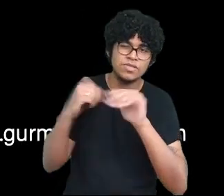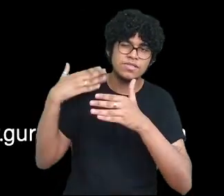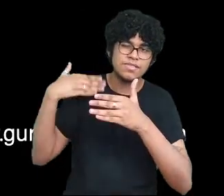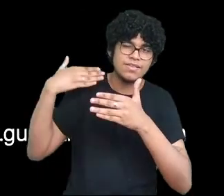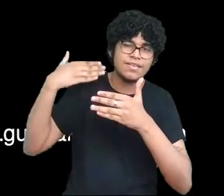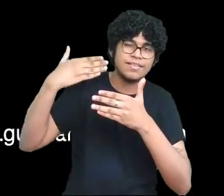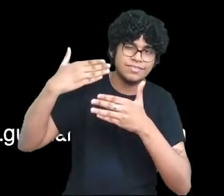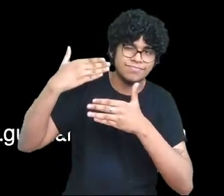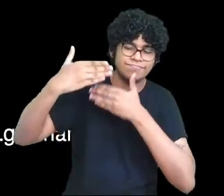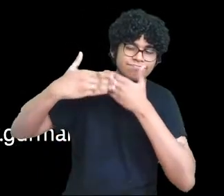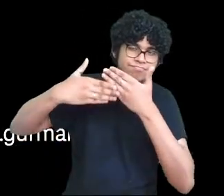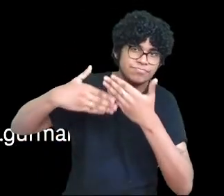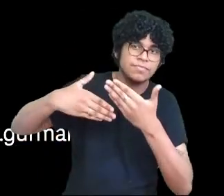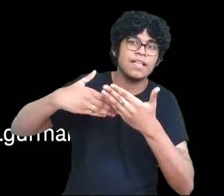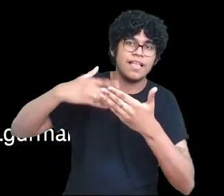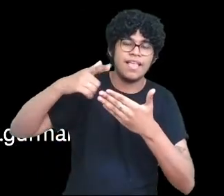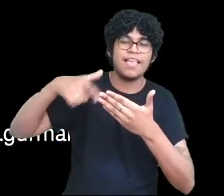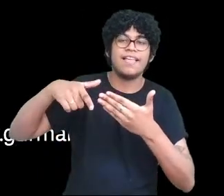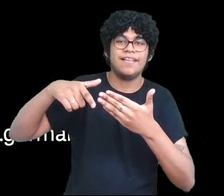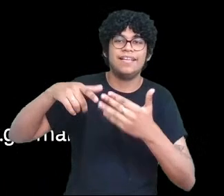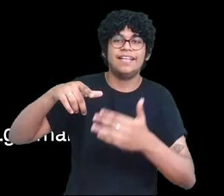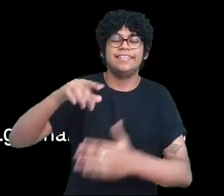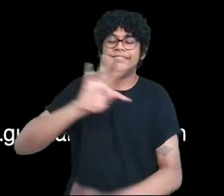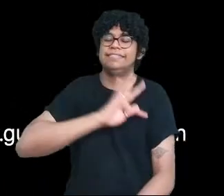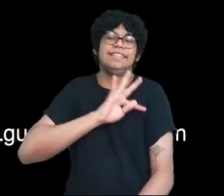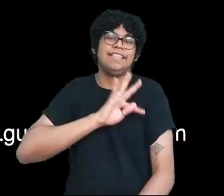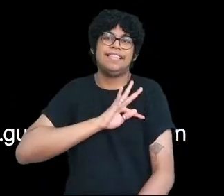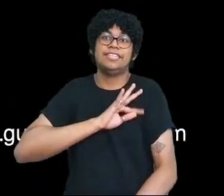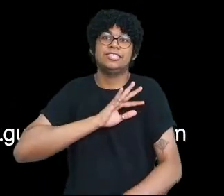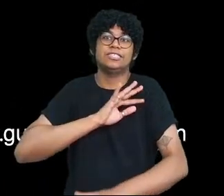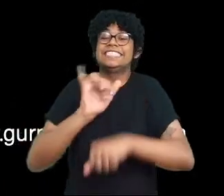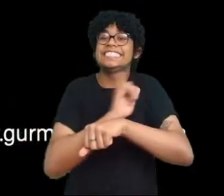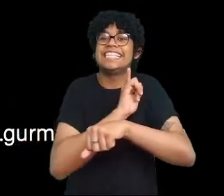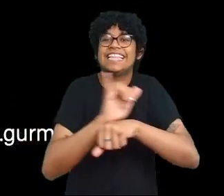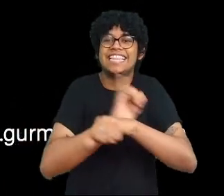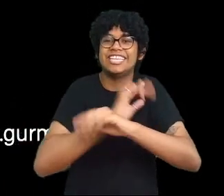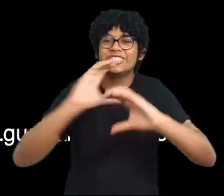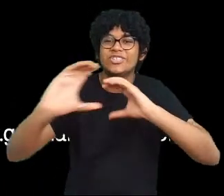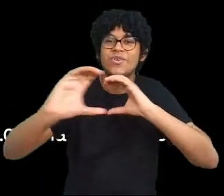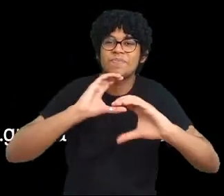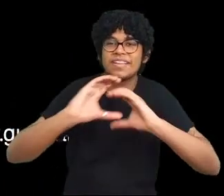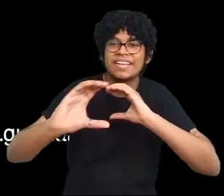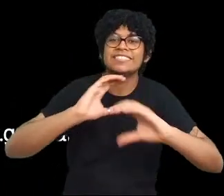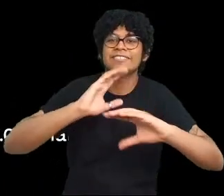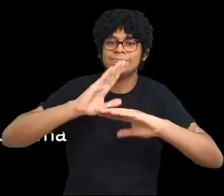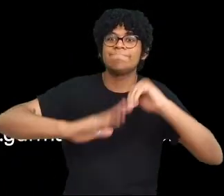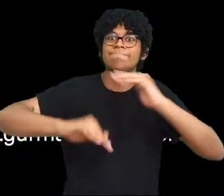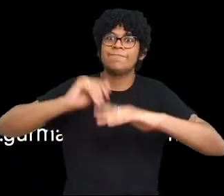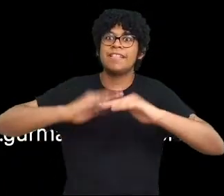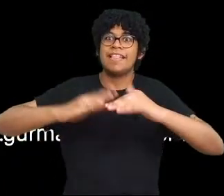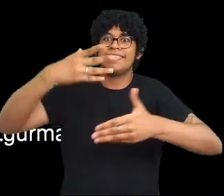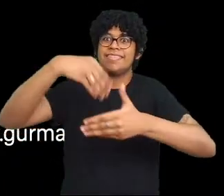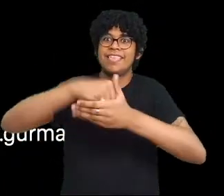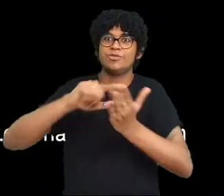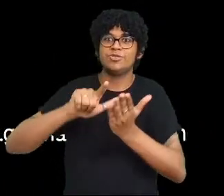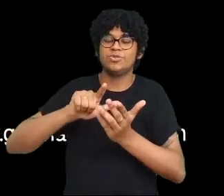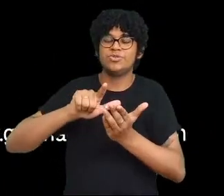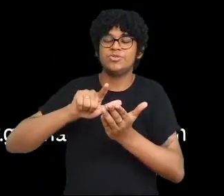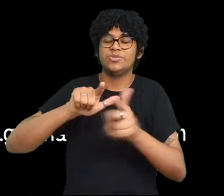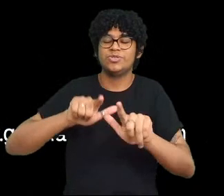unique to journalism. Not new in journalism. Journalism has had the focus on storytelling